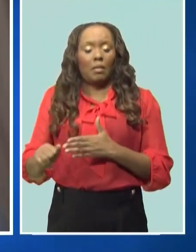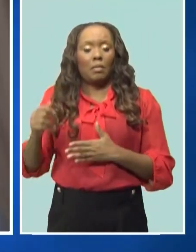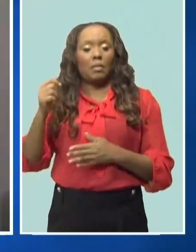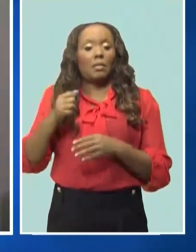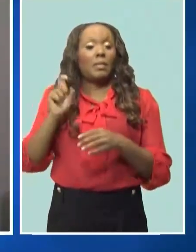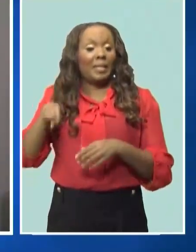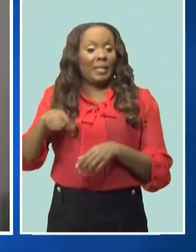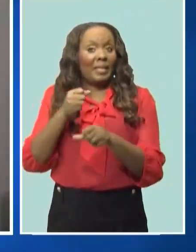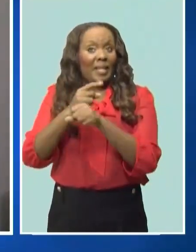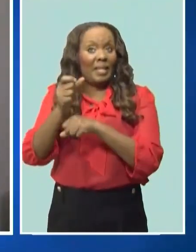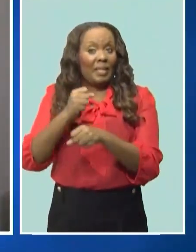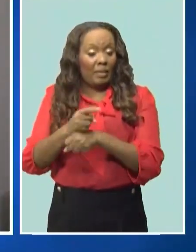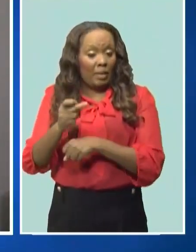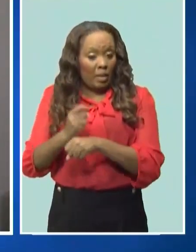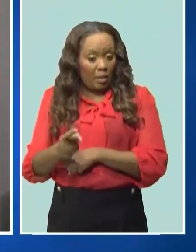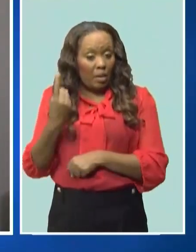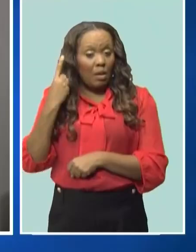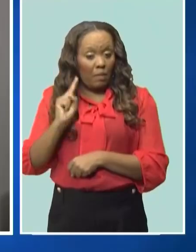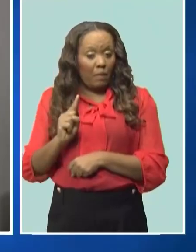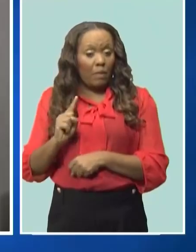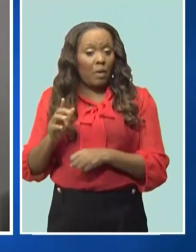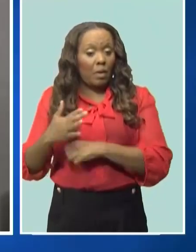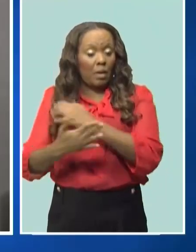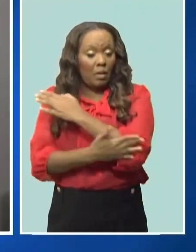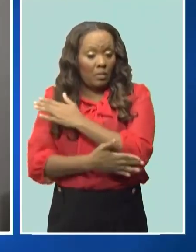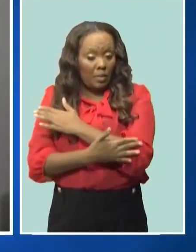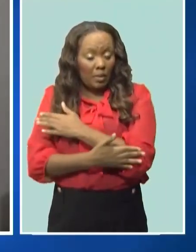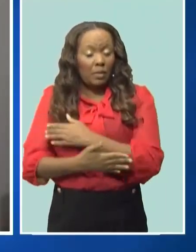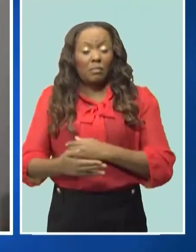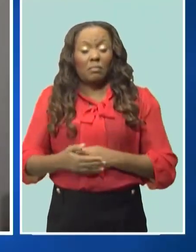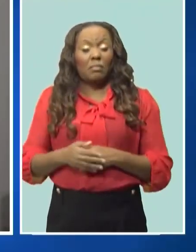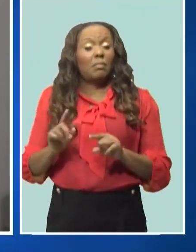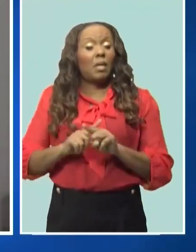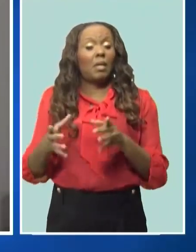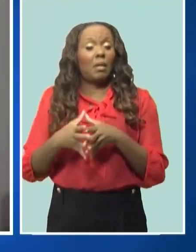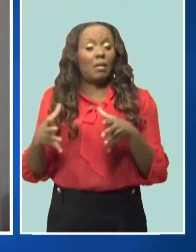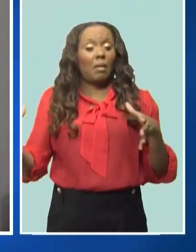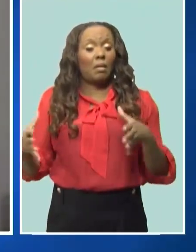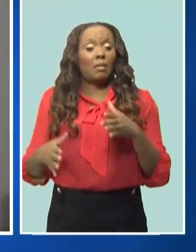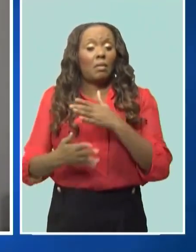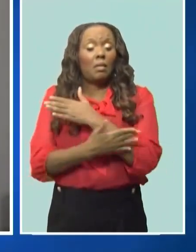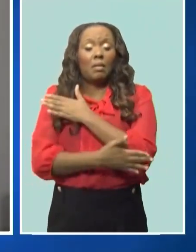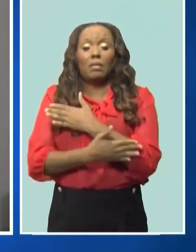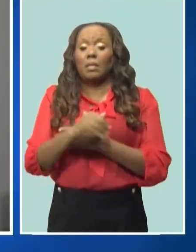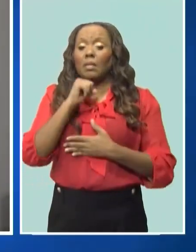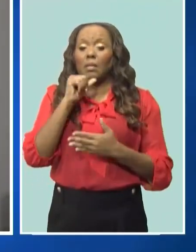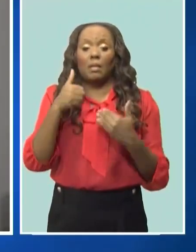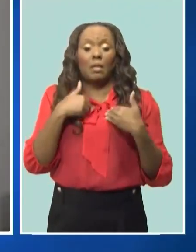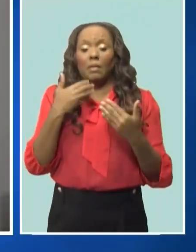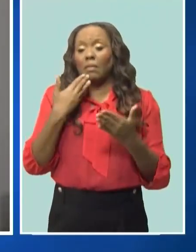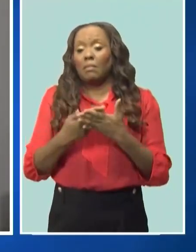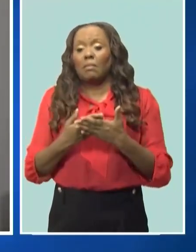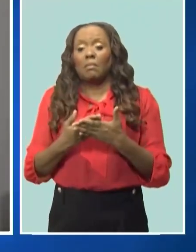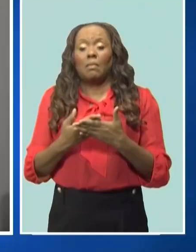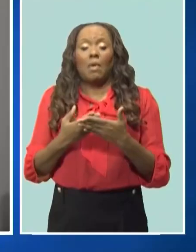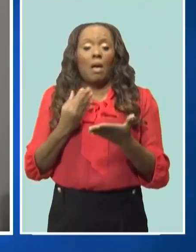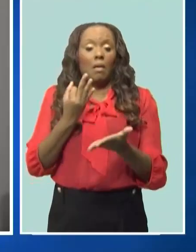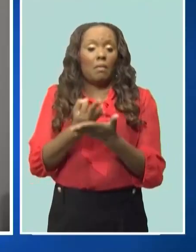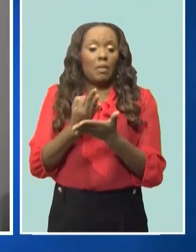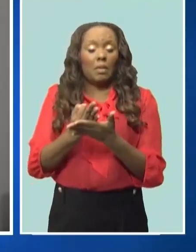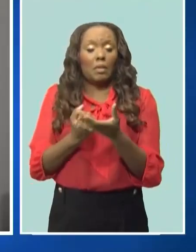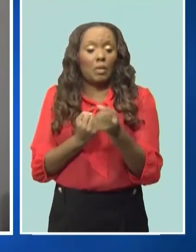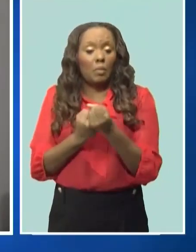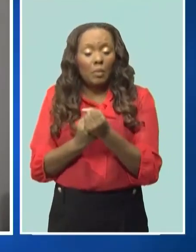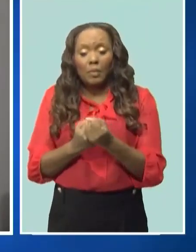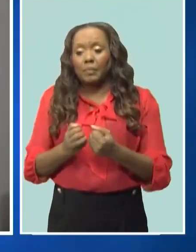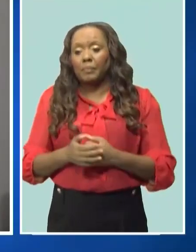countries. However, many developing countries lack access to affordable and adequate financing. Many lack